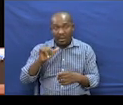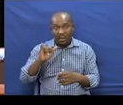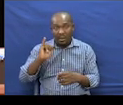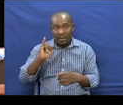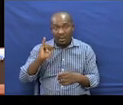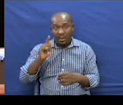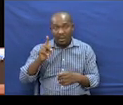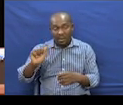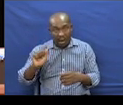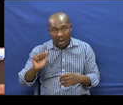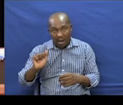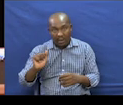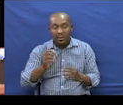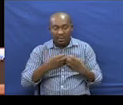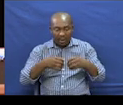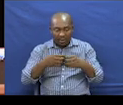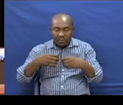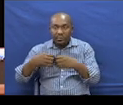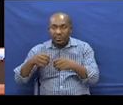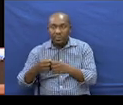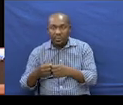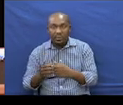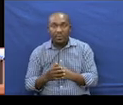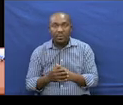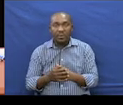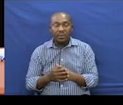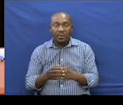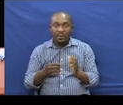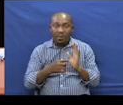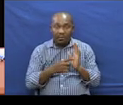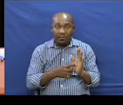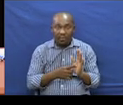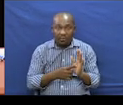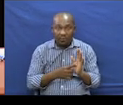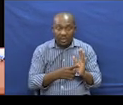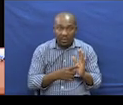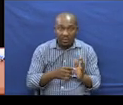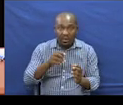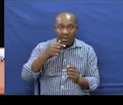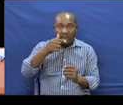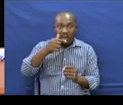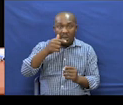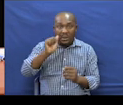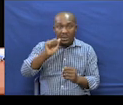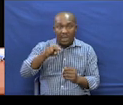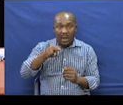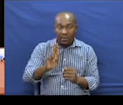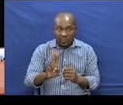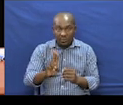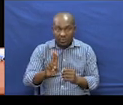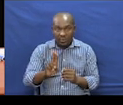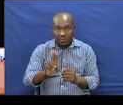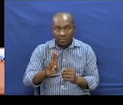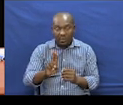for independence. Just to mention the Tanganyika African National Union, TANU, which was led by Mwalimu Julius Kambarage